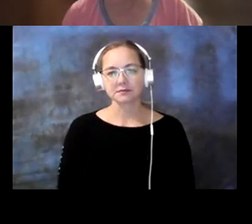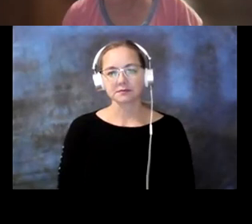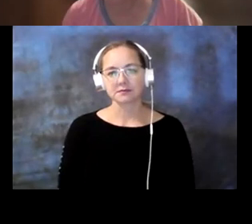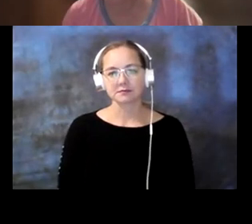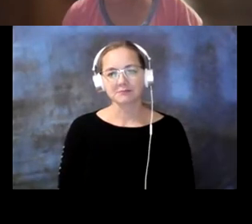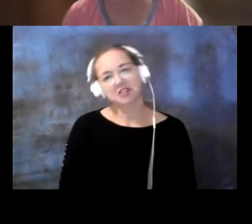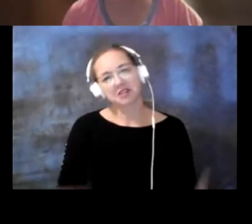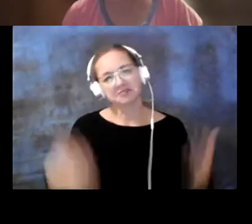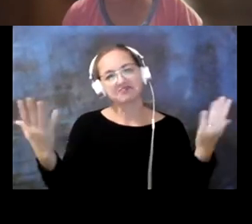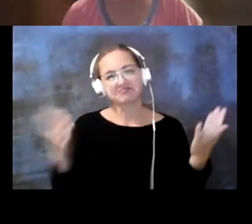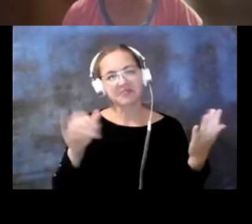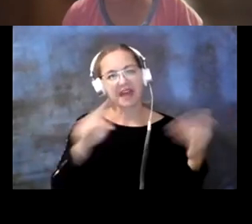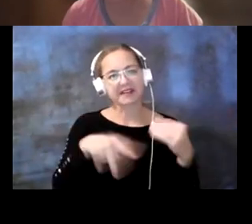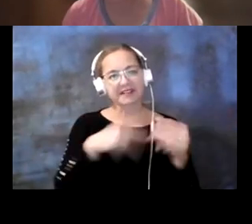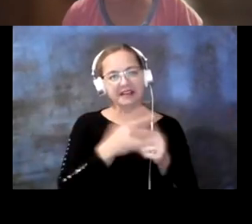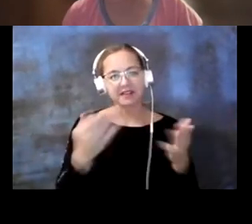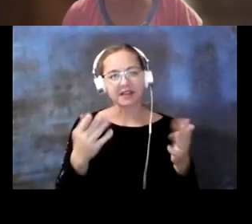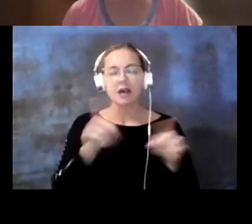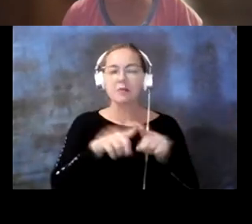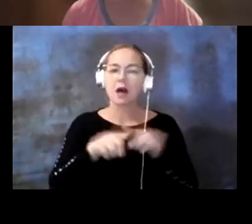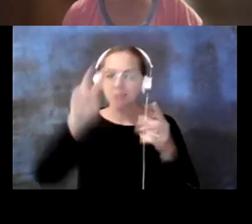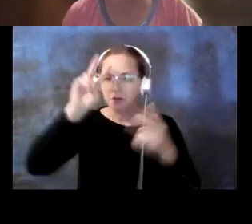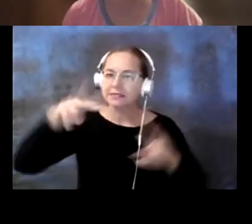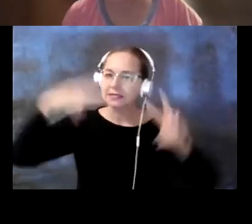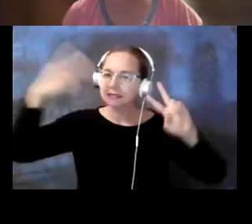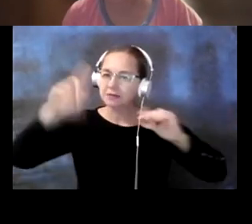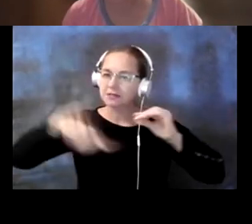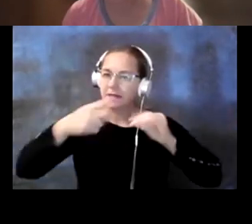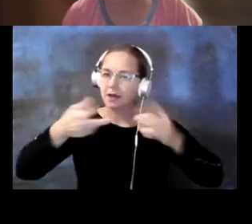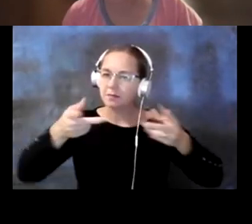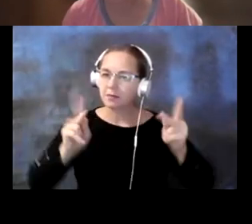thing. But also misconceptions about people's